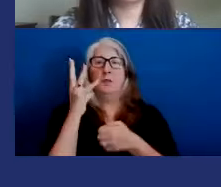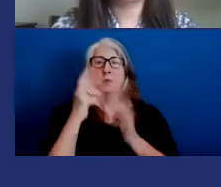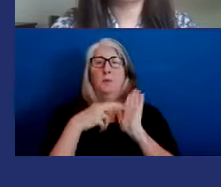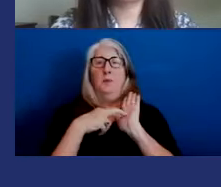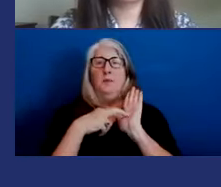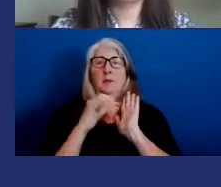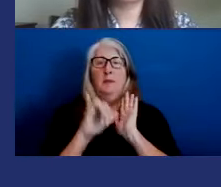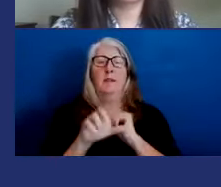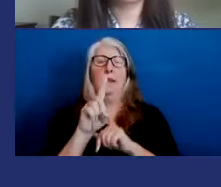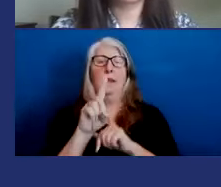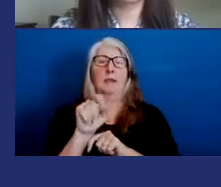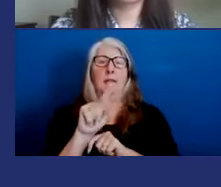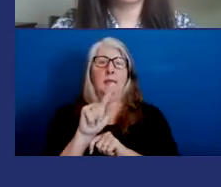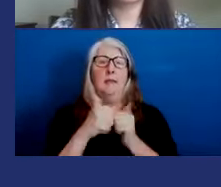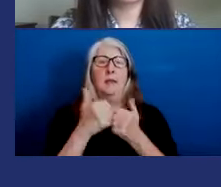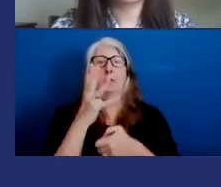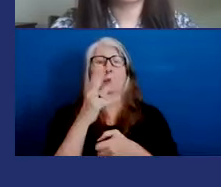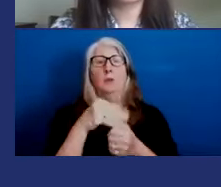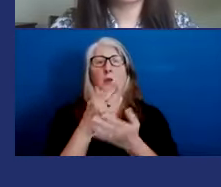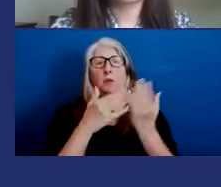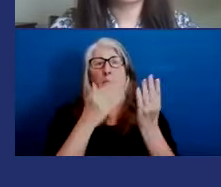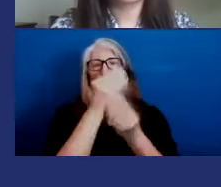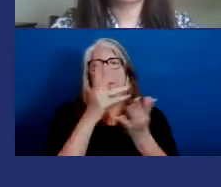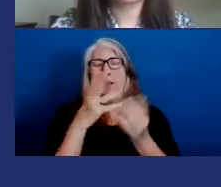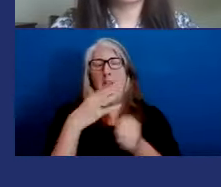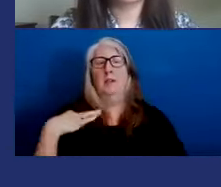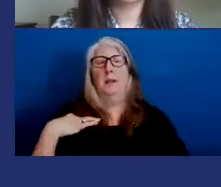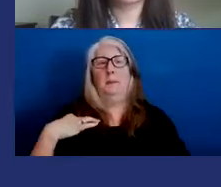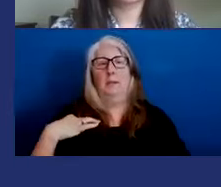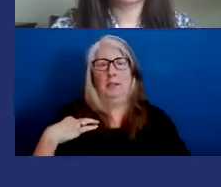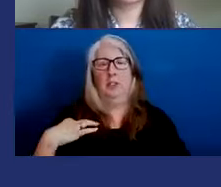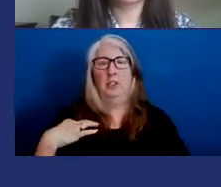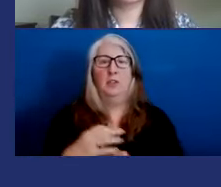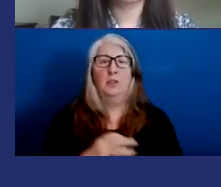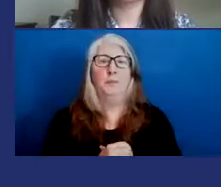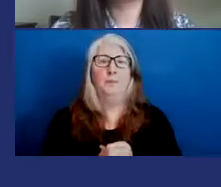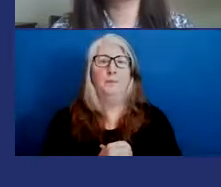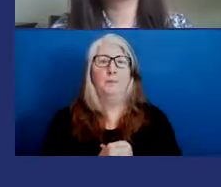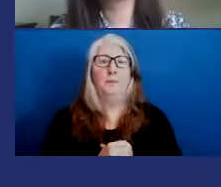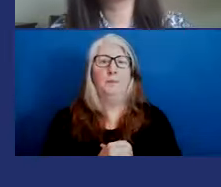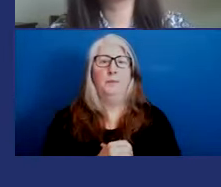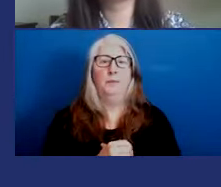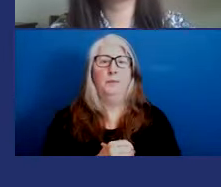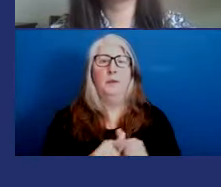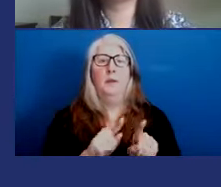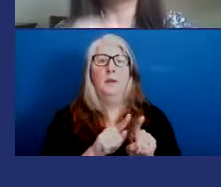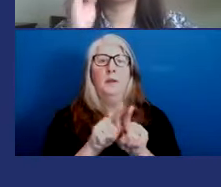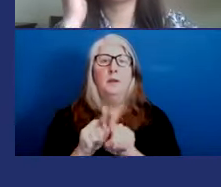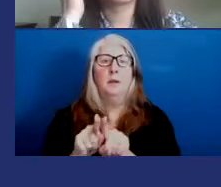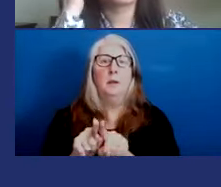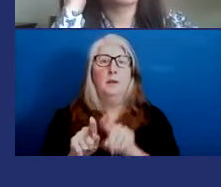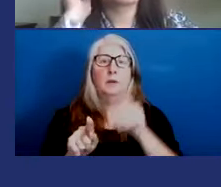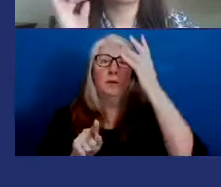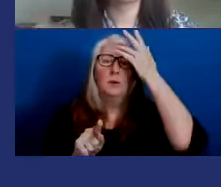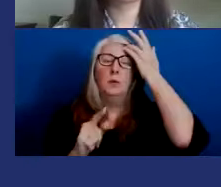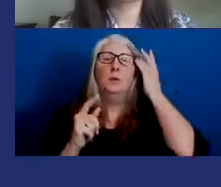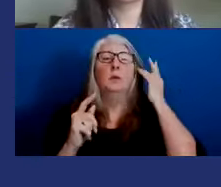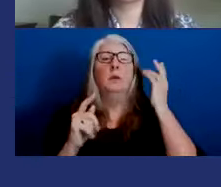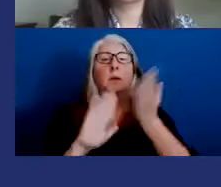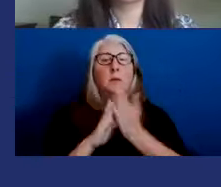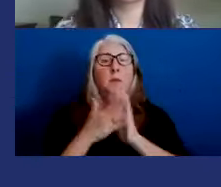to include some of that information in the application. But that's also can become problematic when someone doesn't see